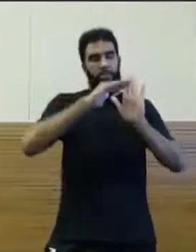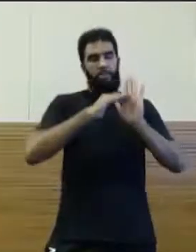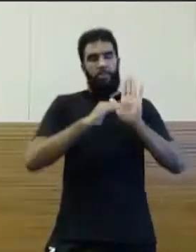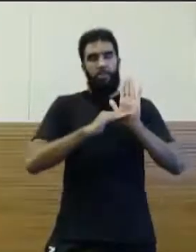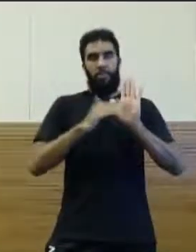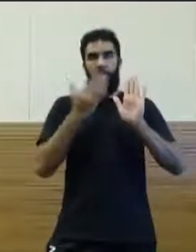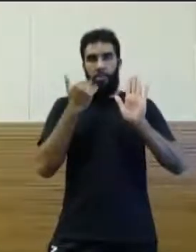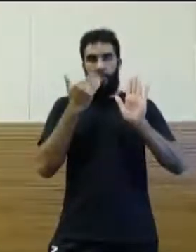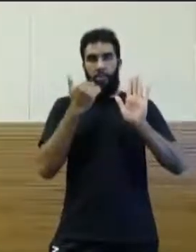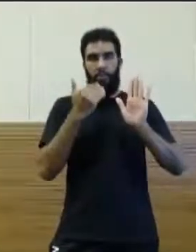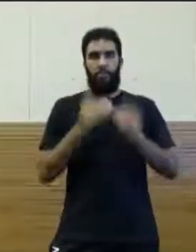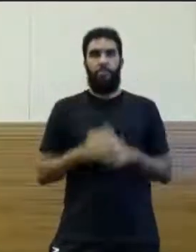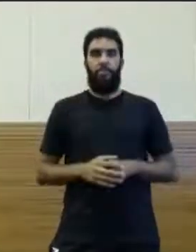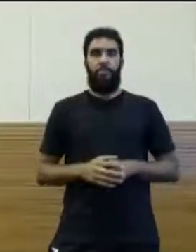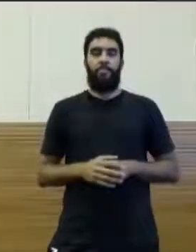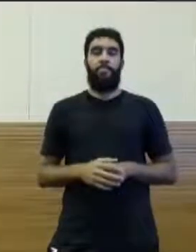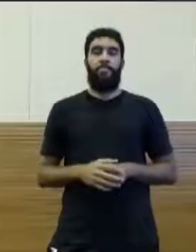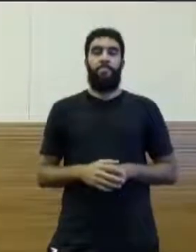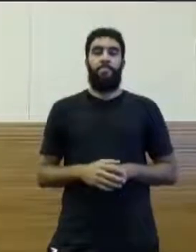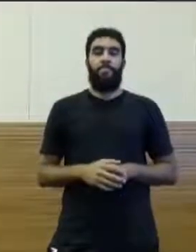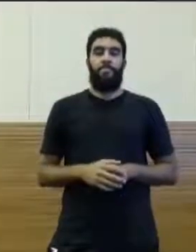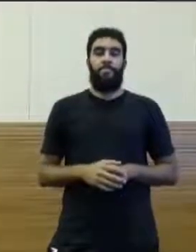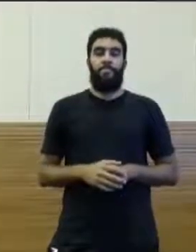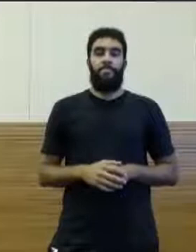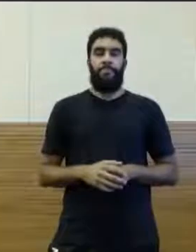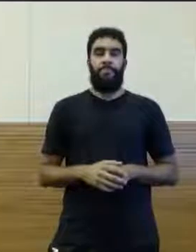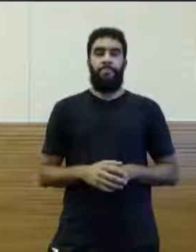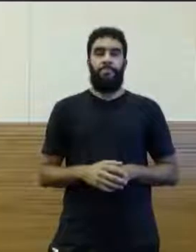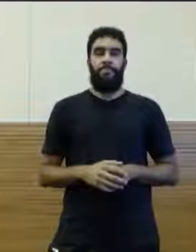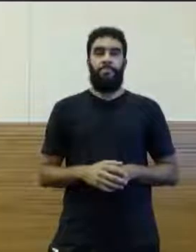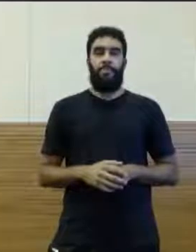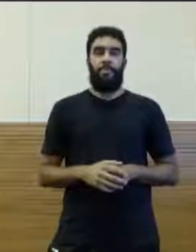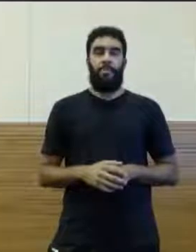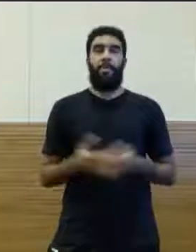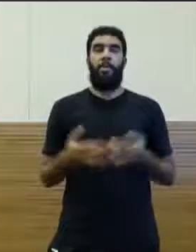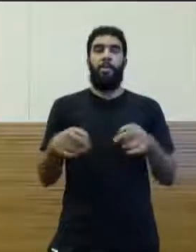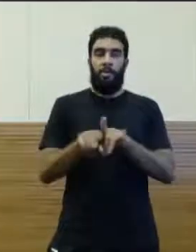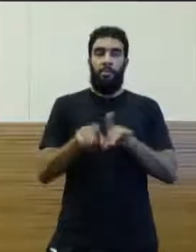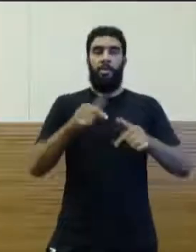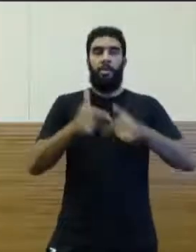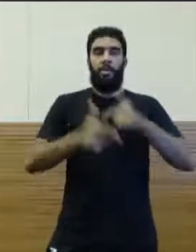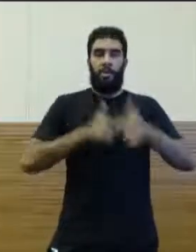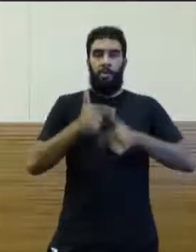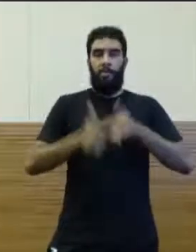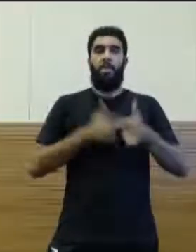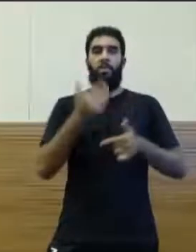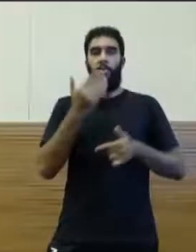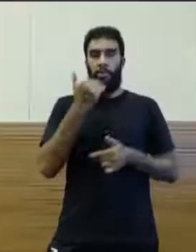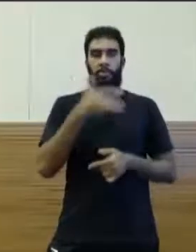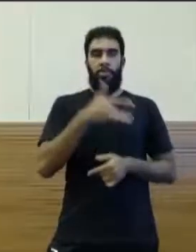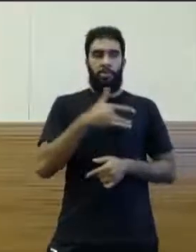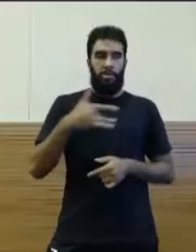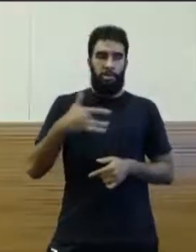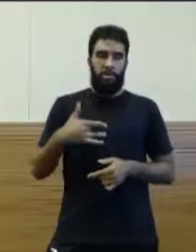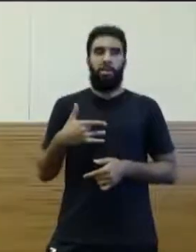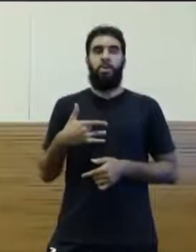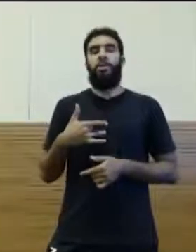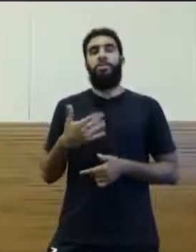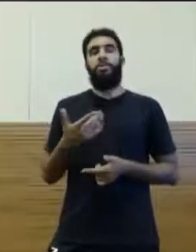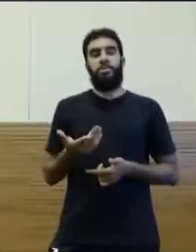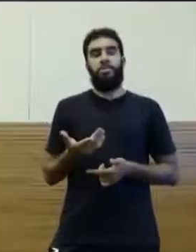healthy nutrition, and that this be set up in the guidelines. We are also working in an alignment of